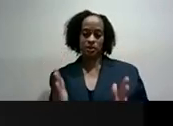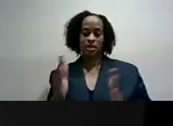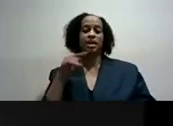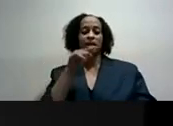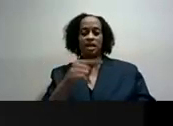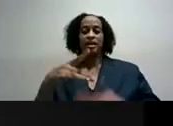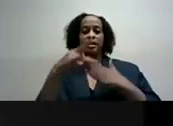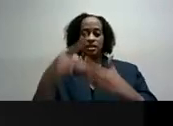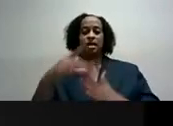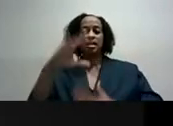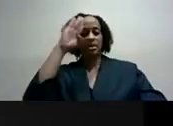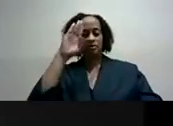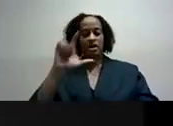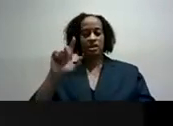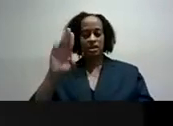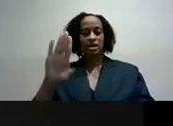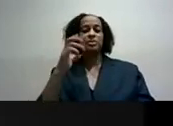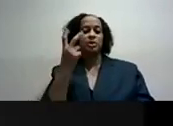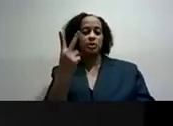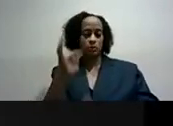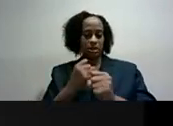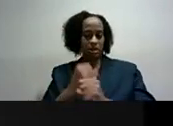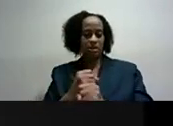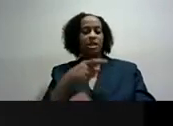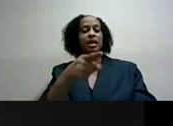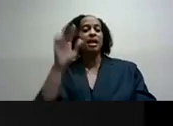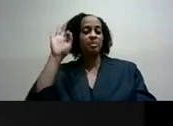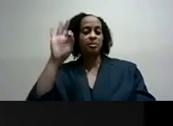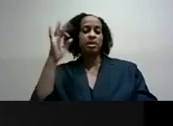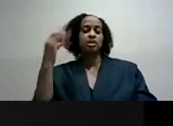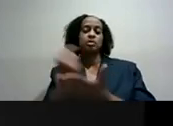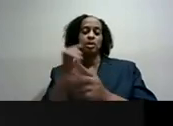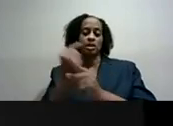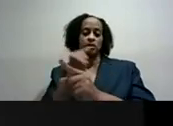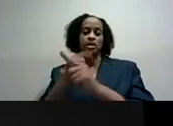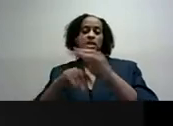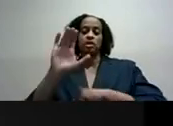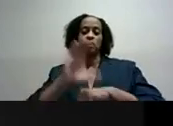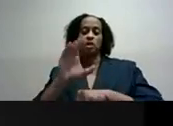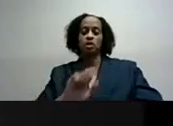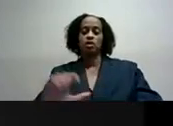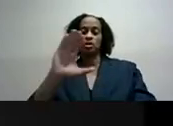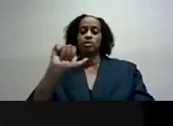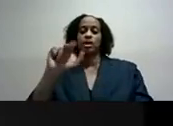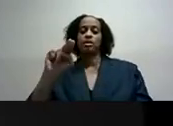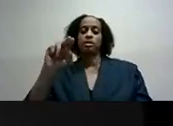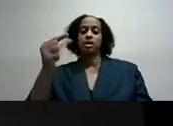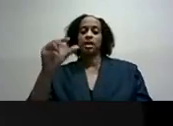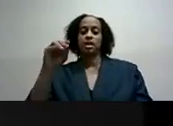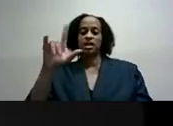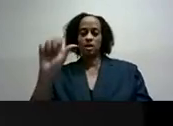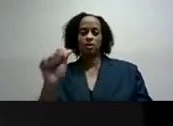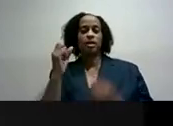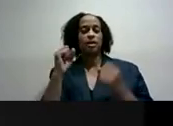led a Pathfinder club for the past 2 years, and he preaches regularly in churches around Angola. Dozens